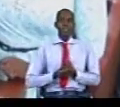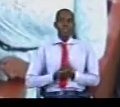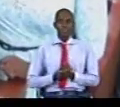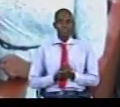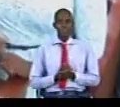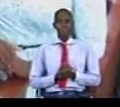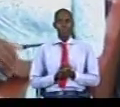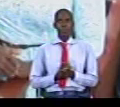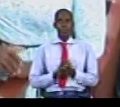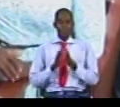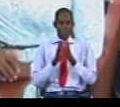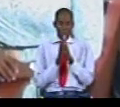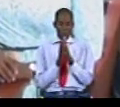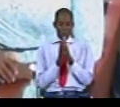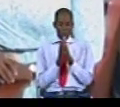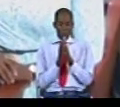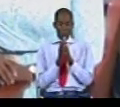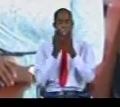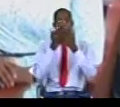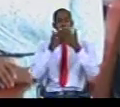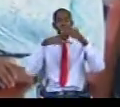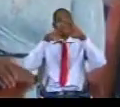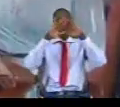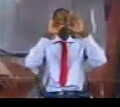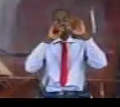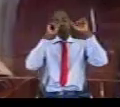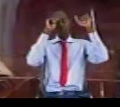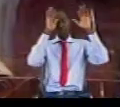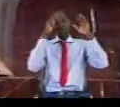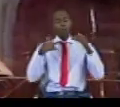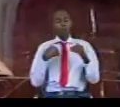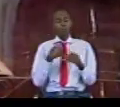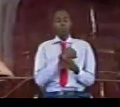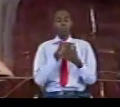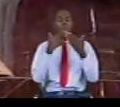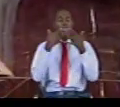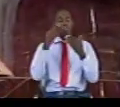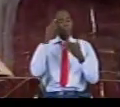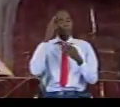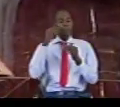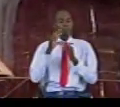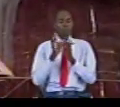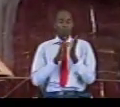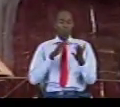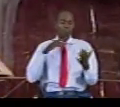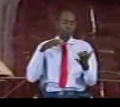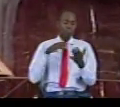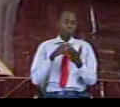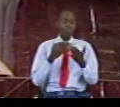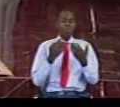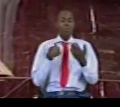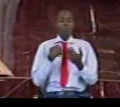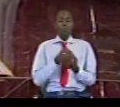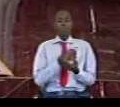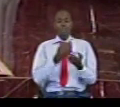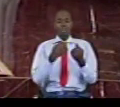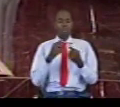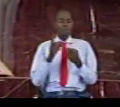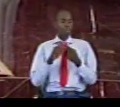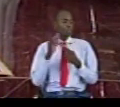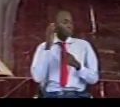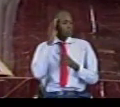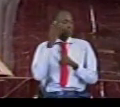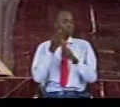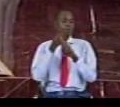Let's pray together. Heavenly Father, we thank you for the Bible study. We came to listen to you tonight, for